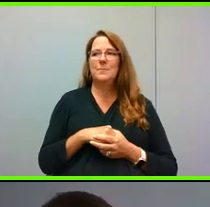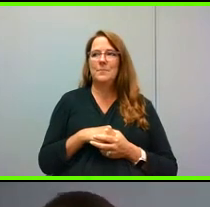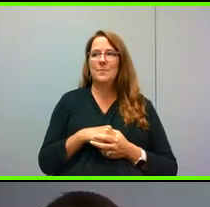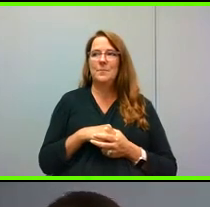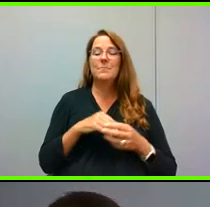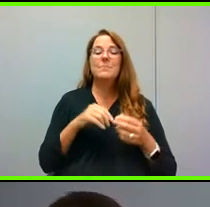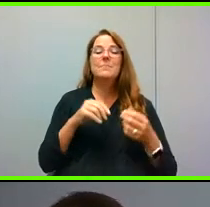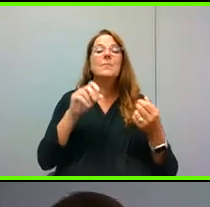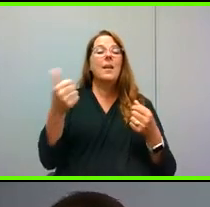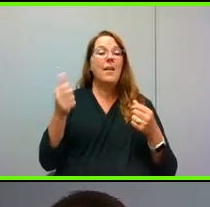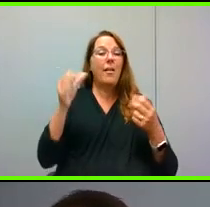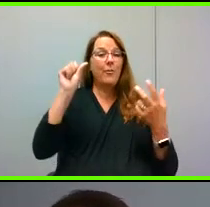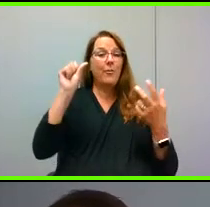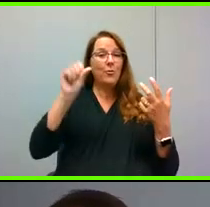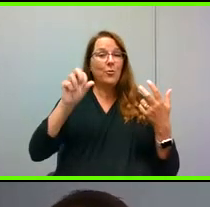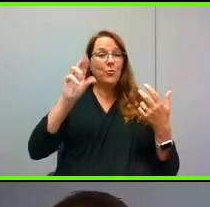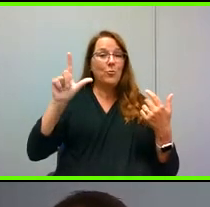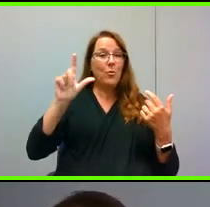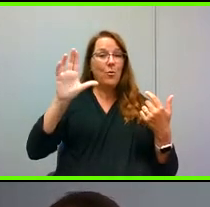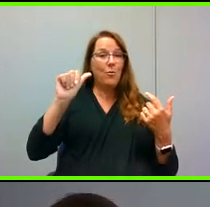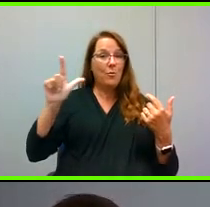Do another roll call.